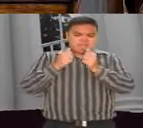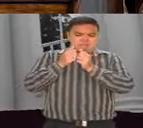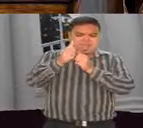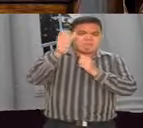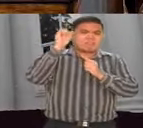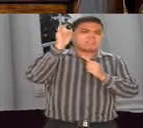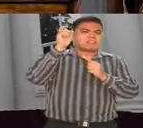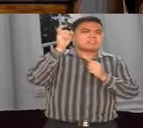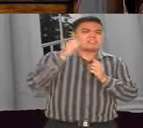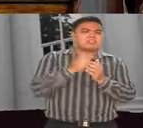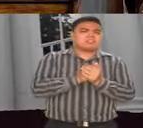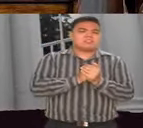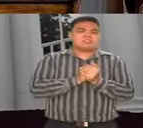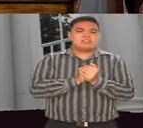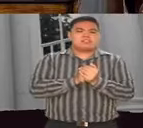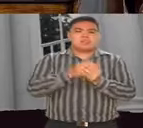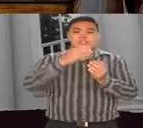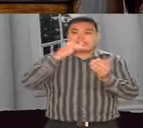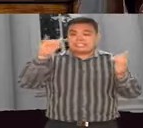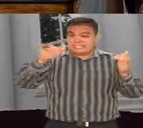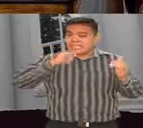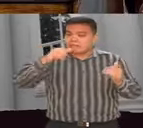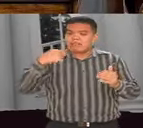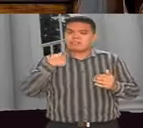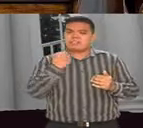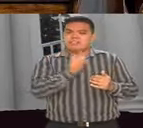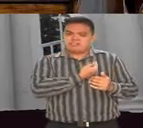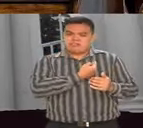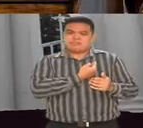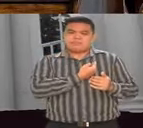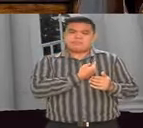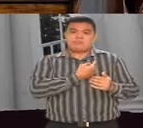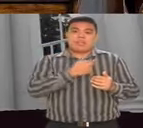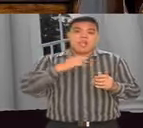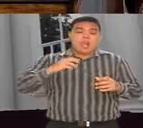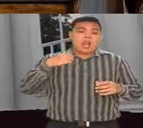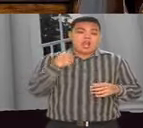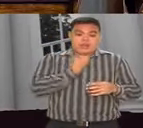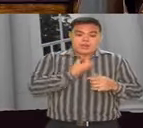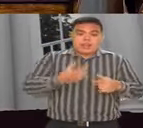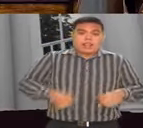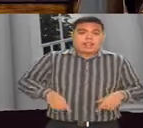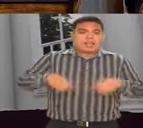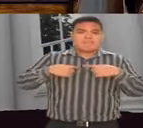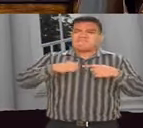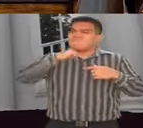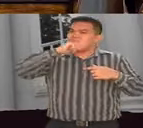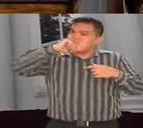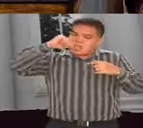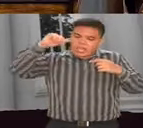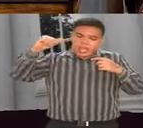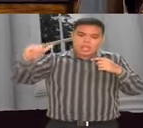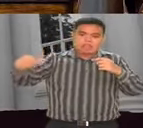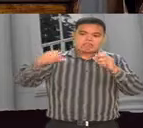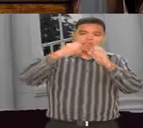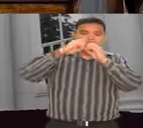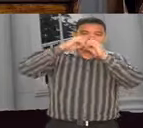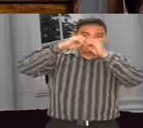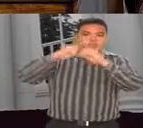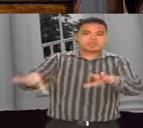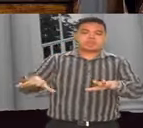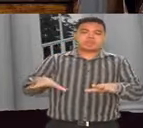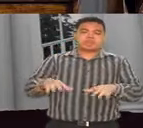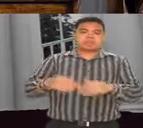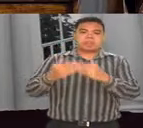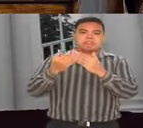fast. Mao nang atong kinabuhi karon. Mao nang ang atong life dapat dili nato sayangan.